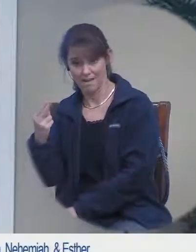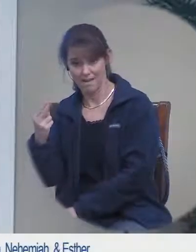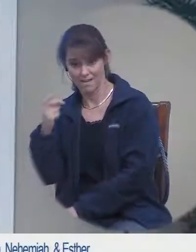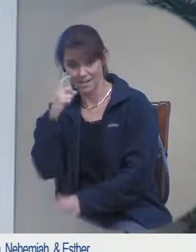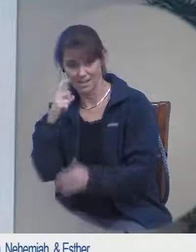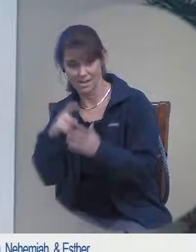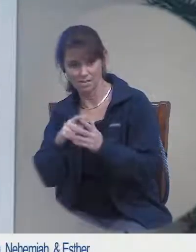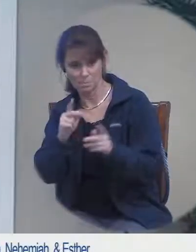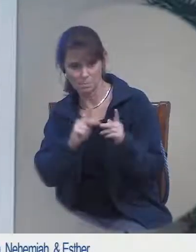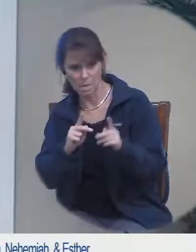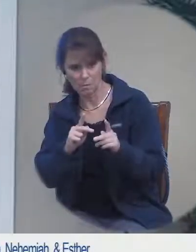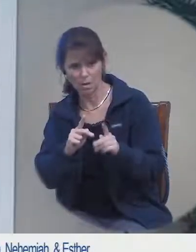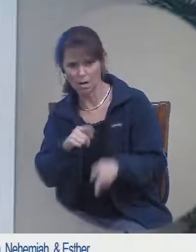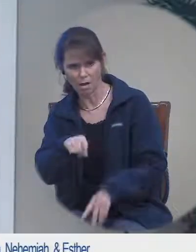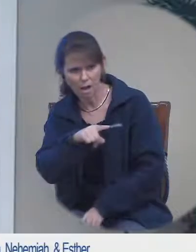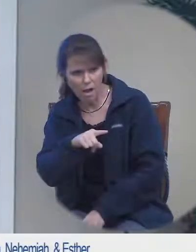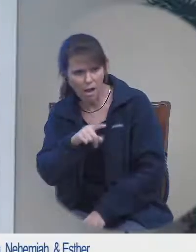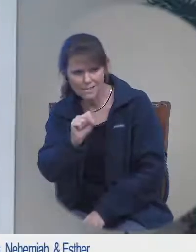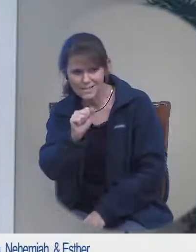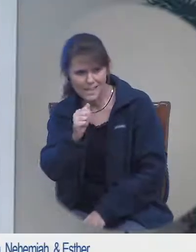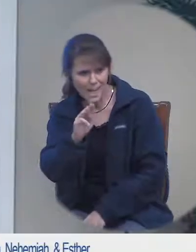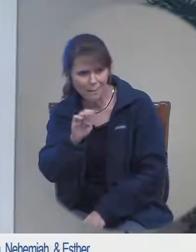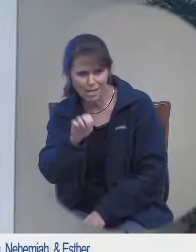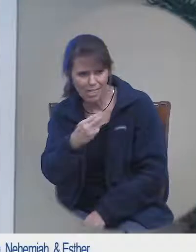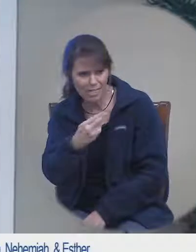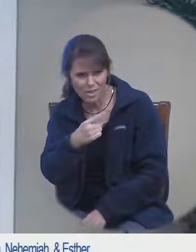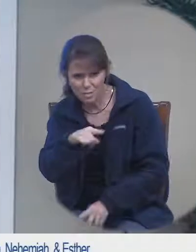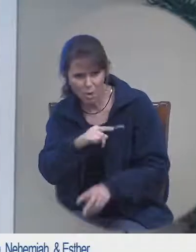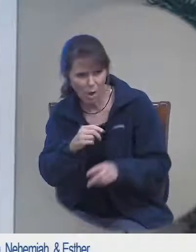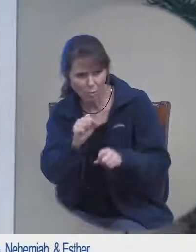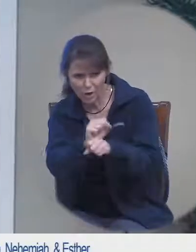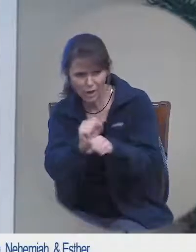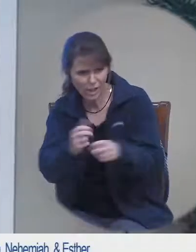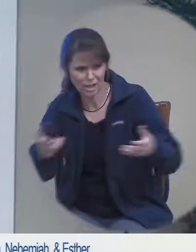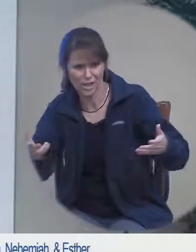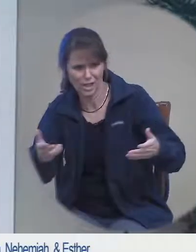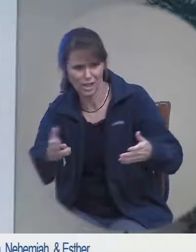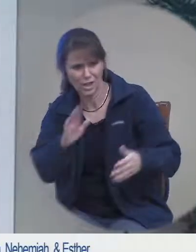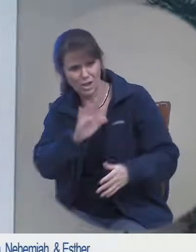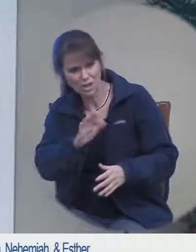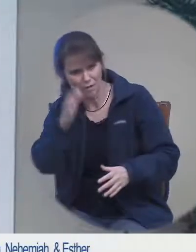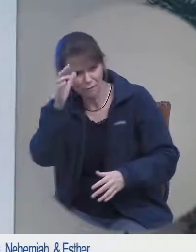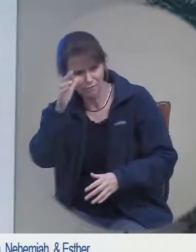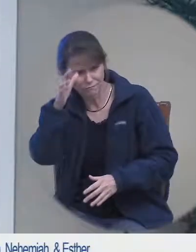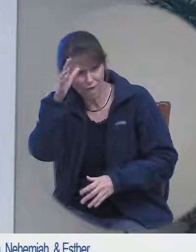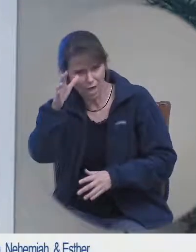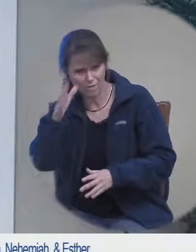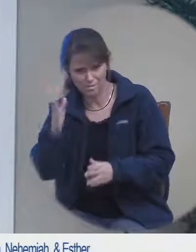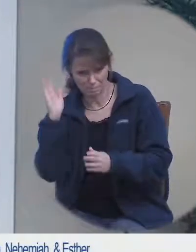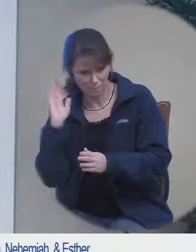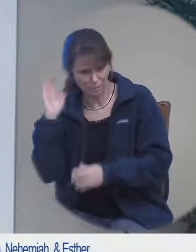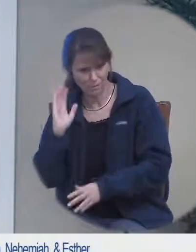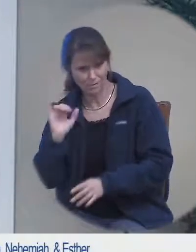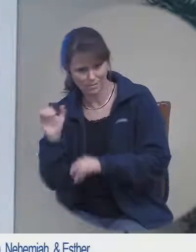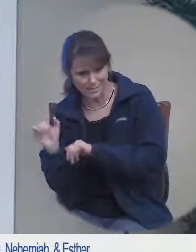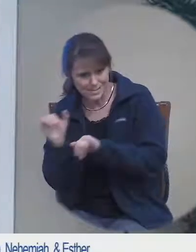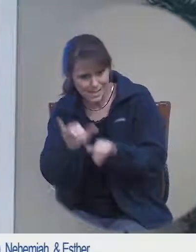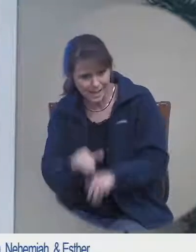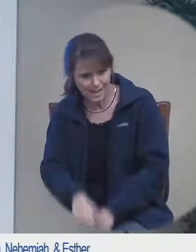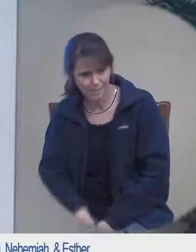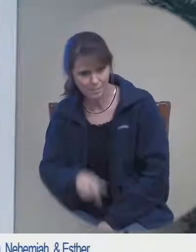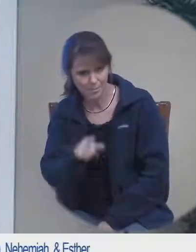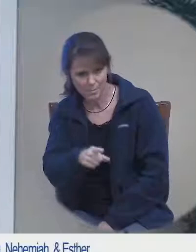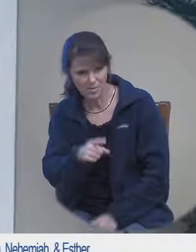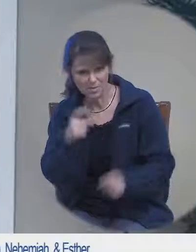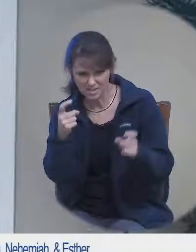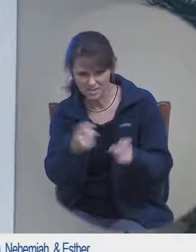led to all this trouble. Look at verse 18. Did not your fathers do the same, so that our God brought on us and on this city